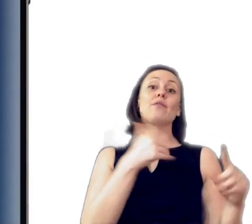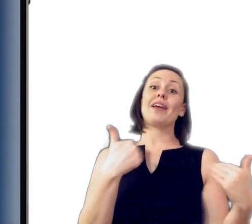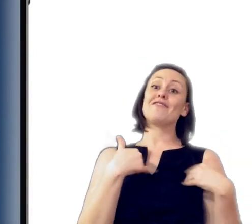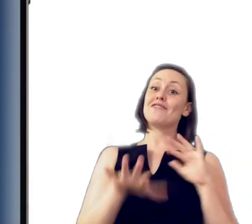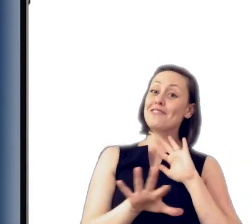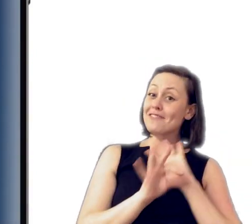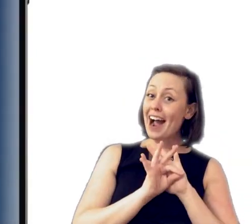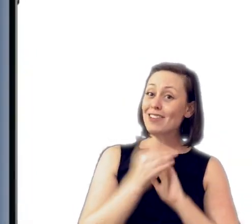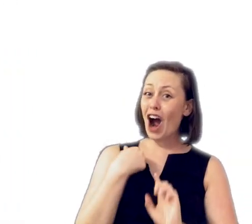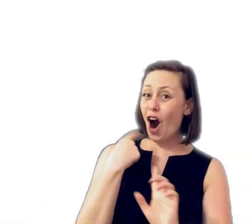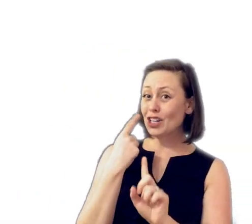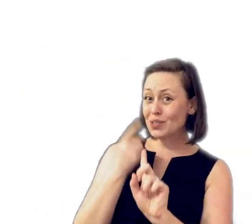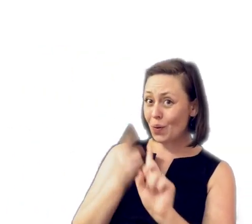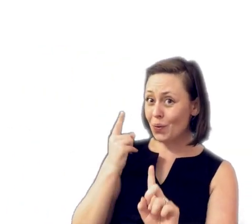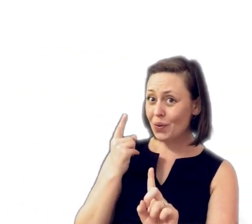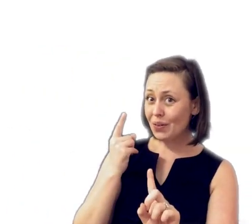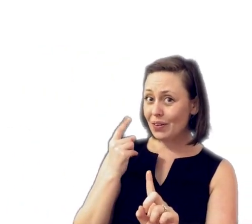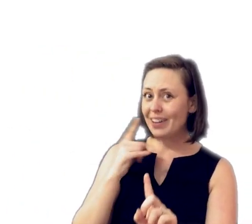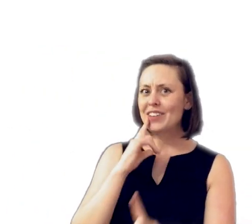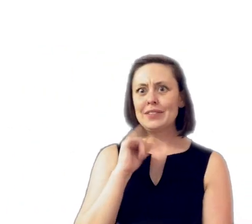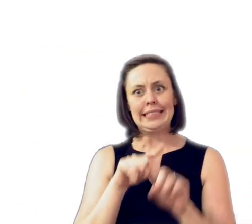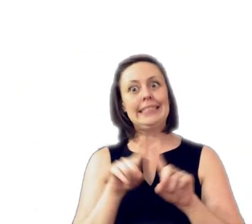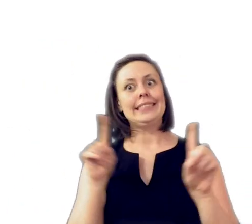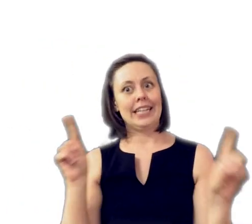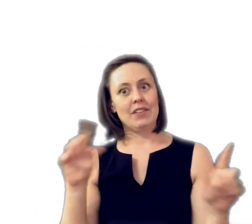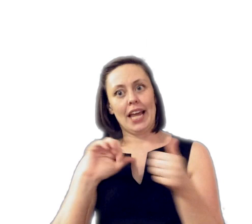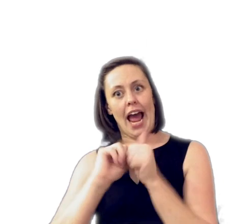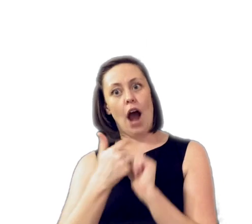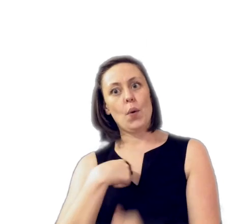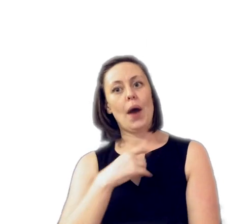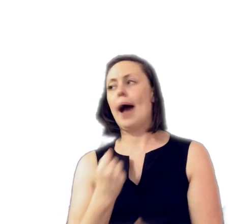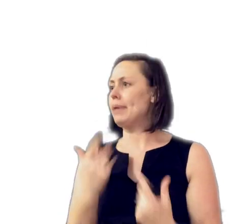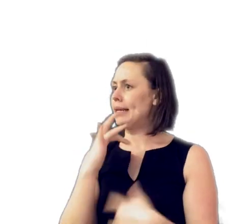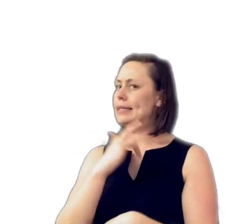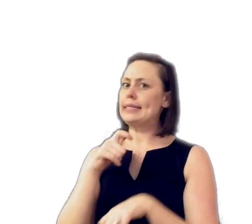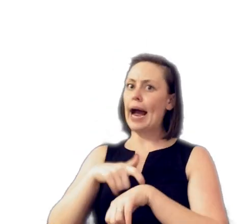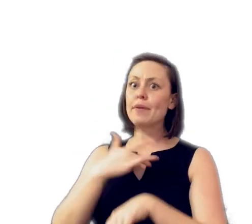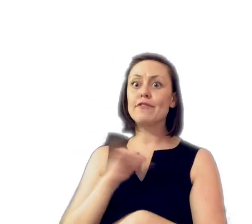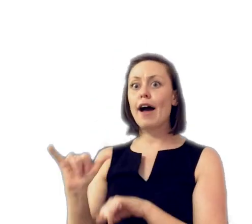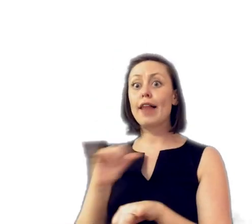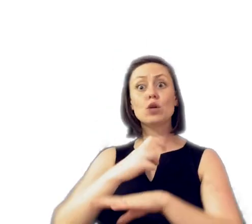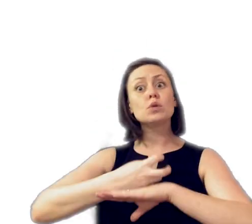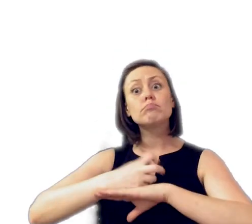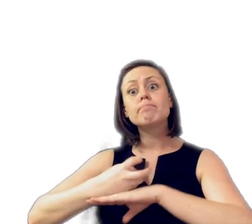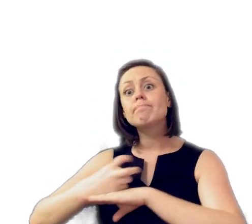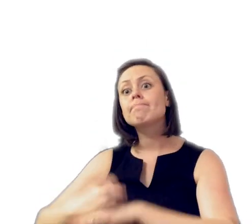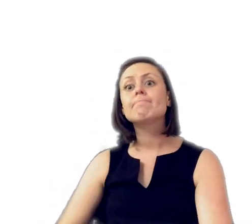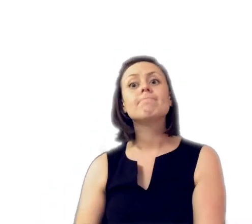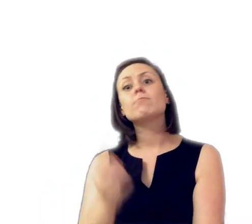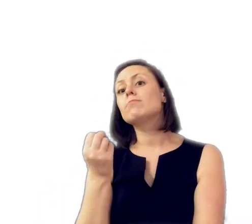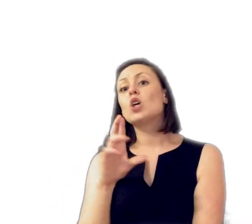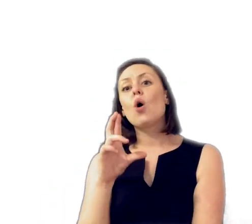our scores would really differ to how many times it felt like we were tossing and turning or